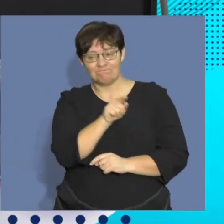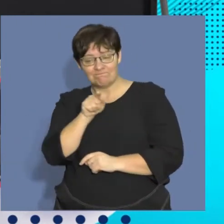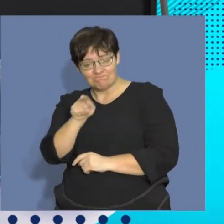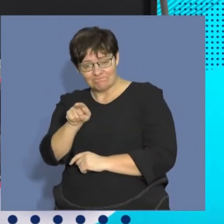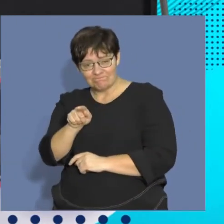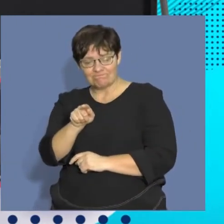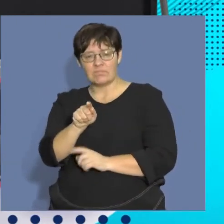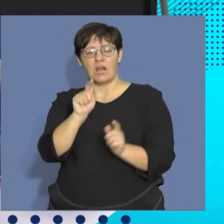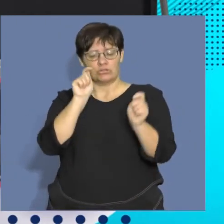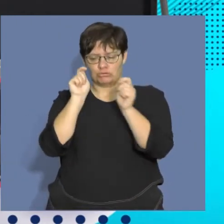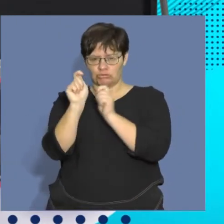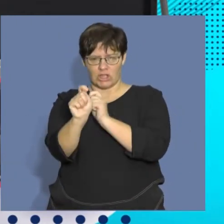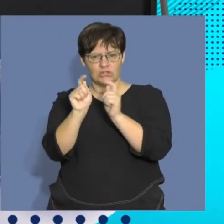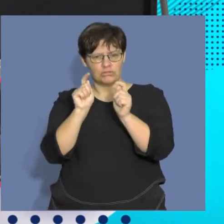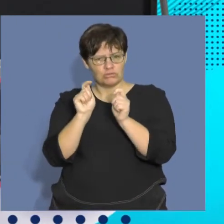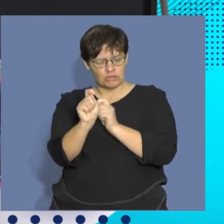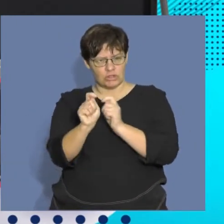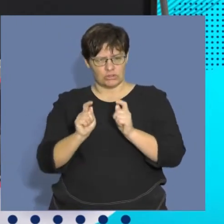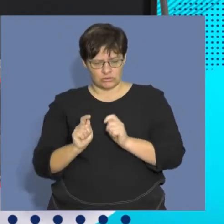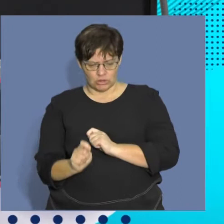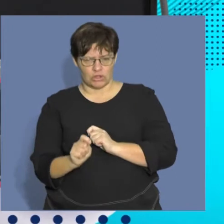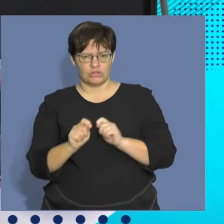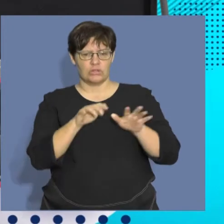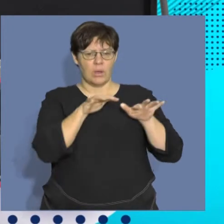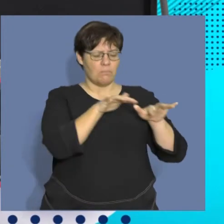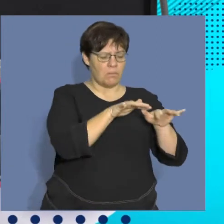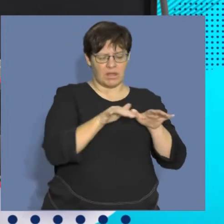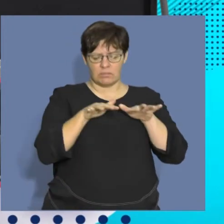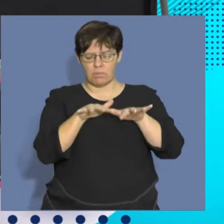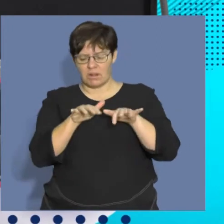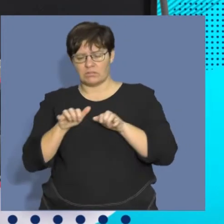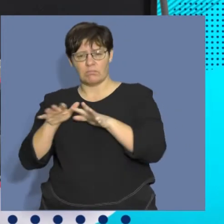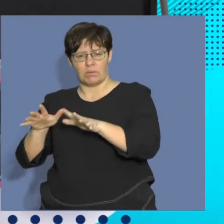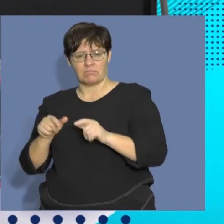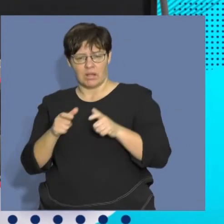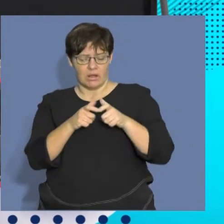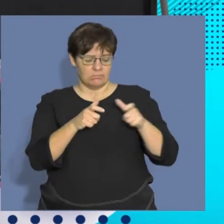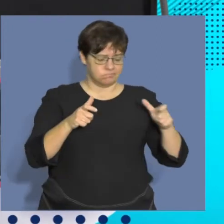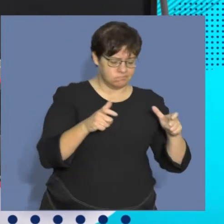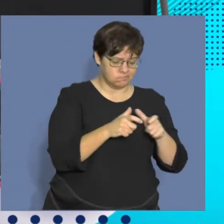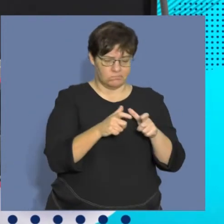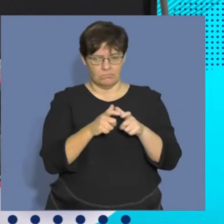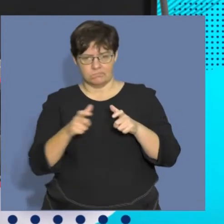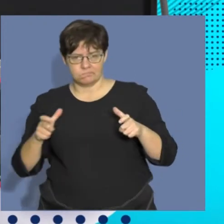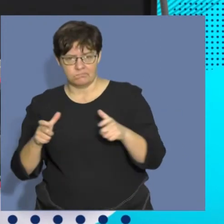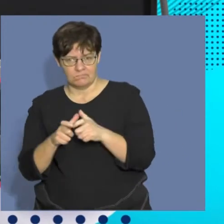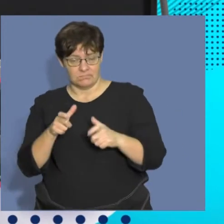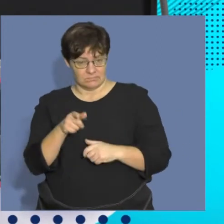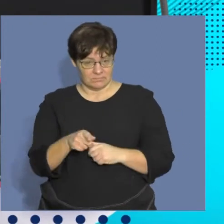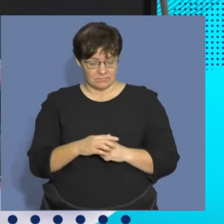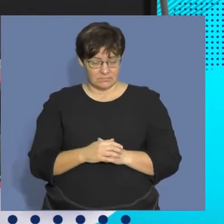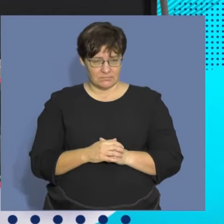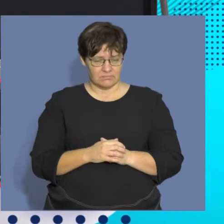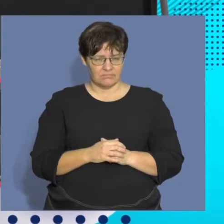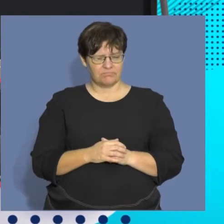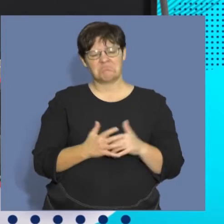to changes in population size. So let's have